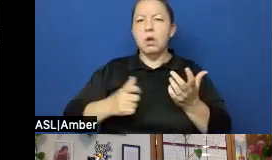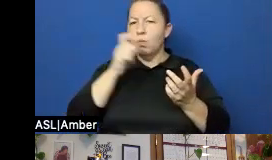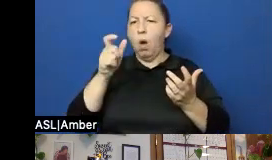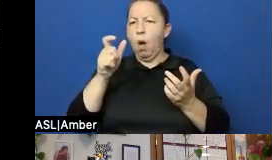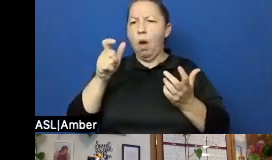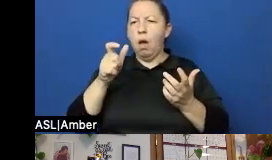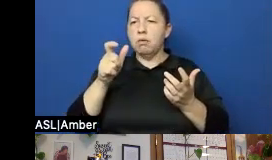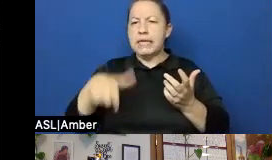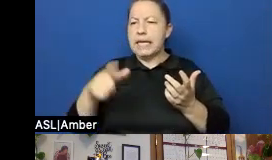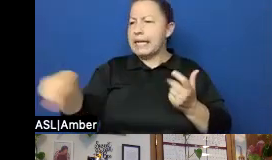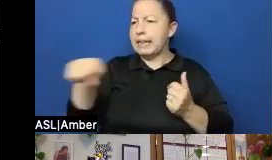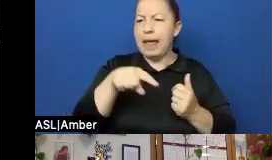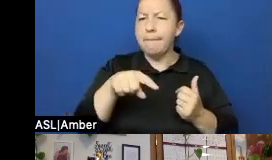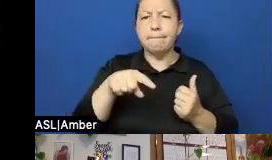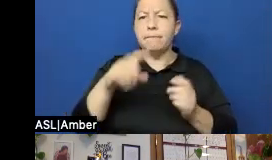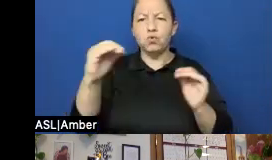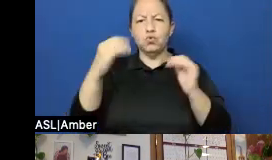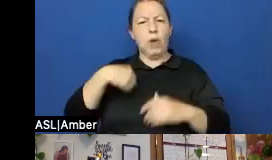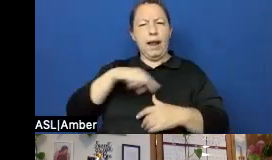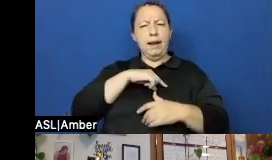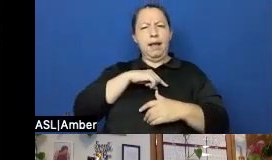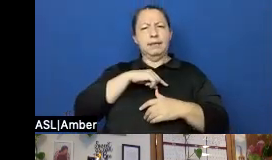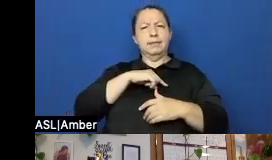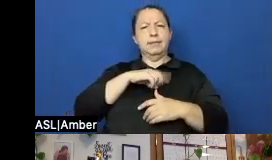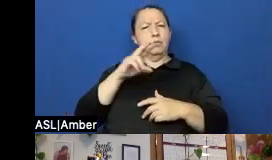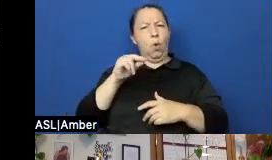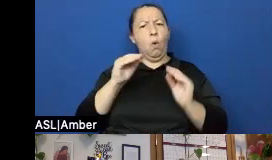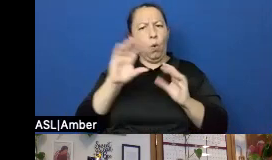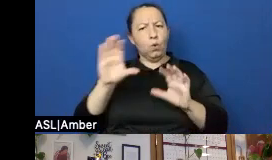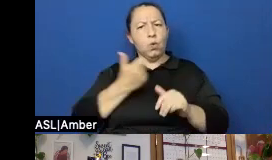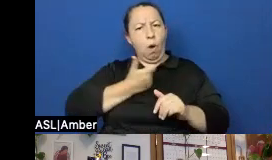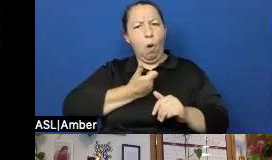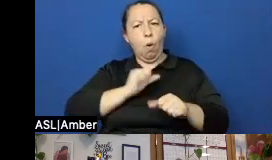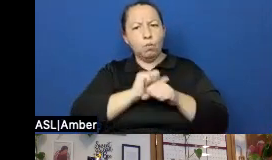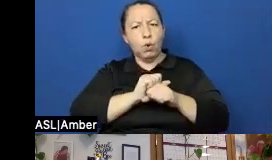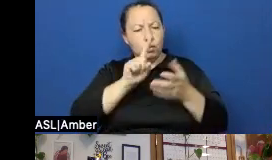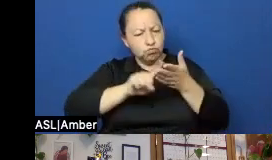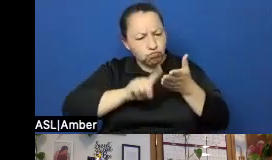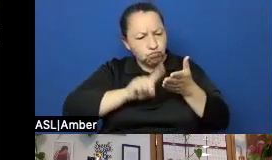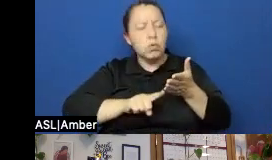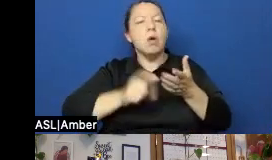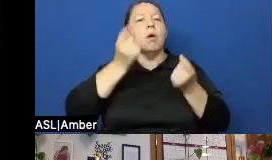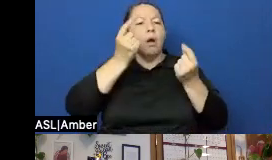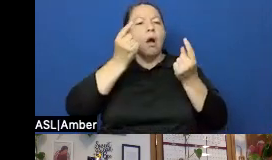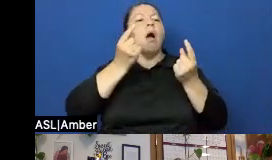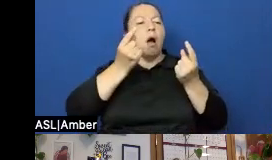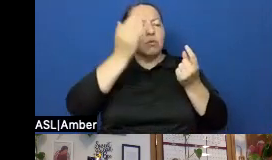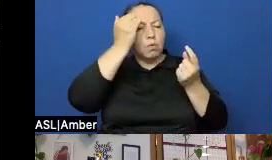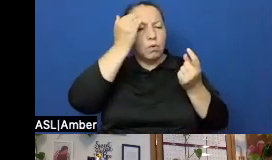train us on things. The more that we can do our own research and be up to speed, the stronger our advocacy can be.